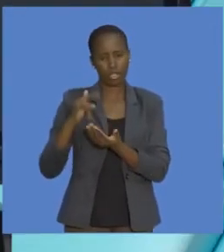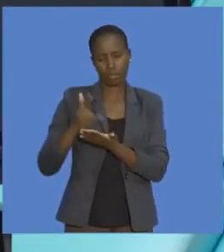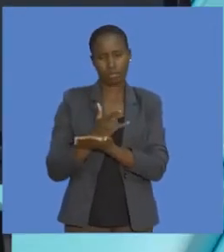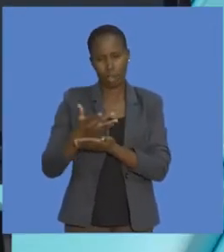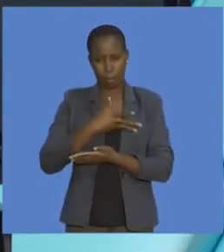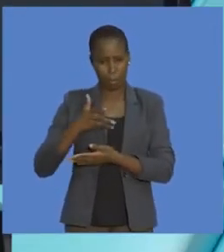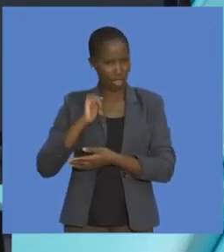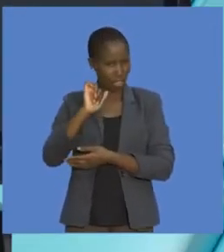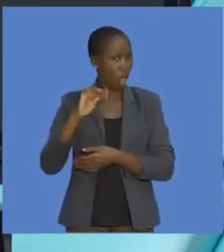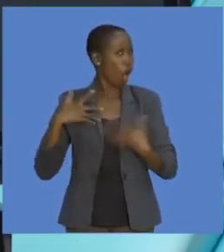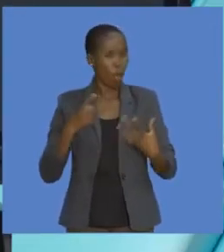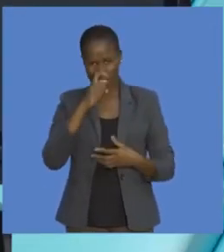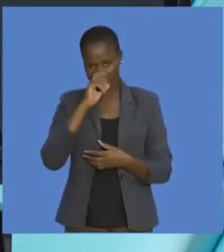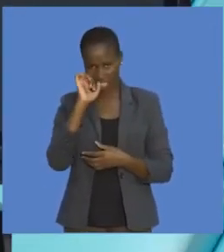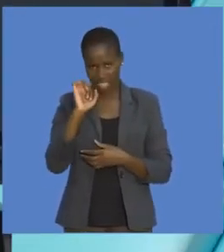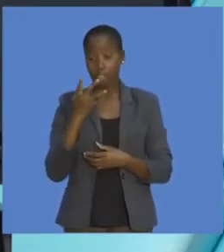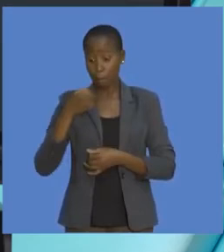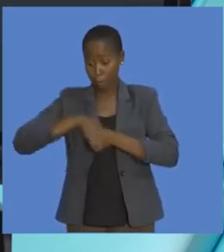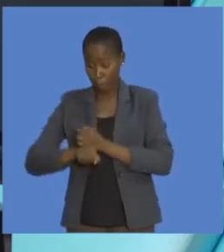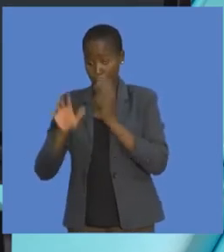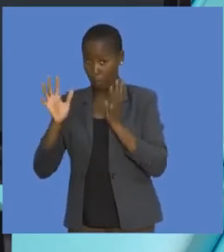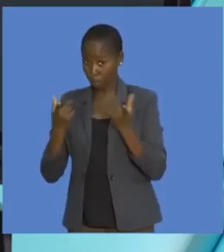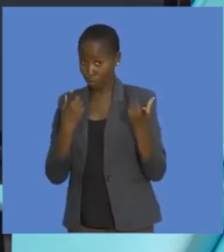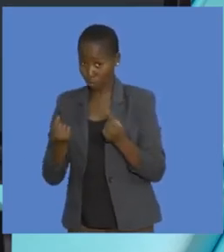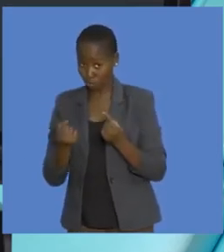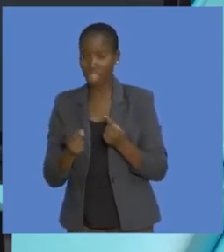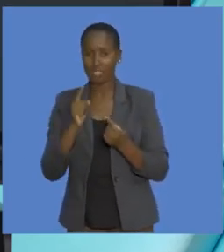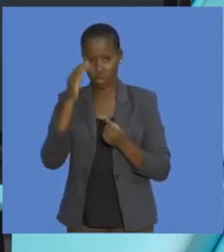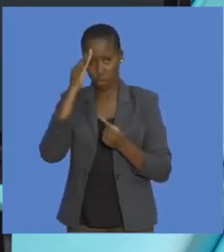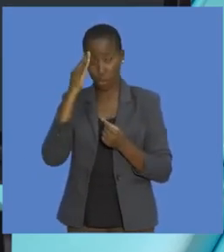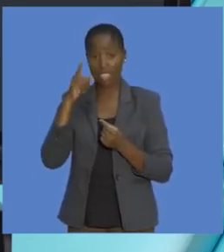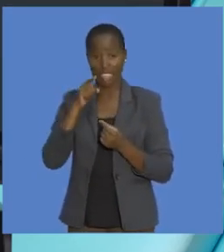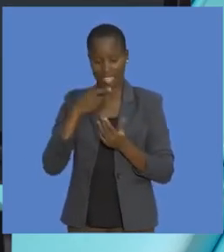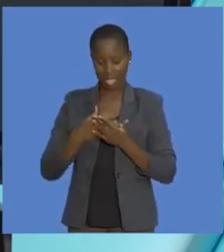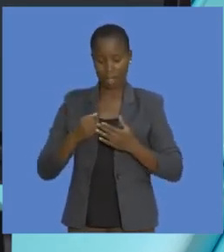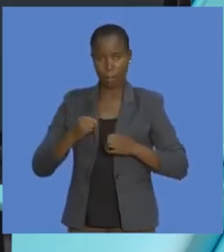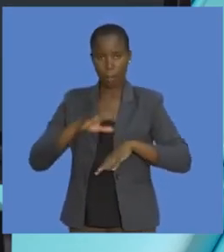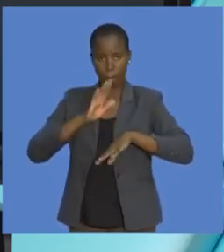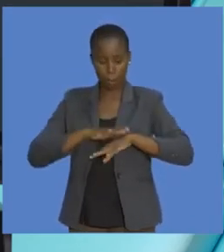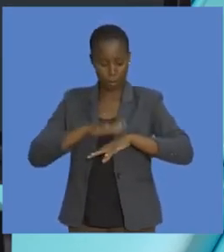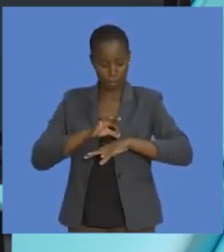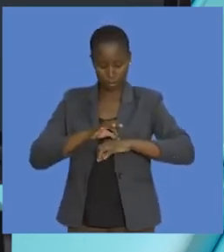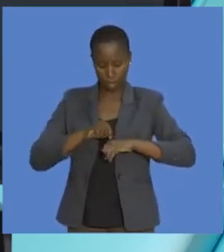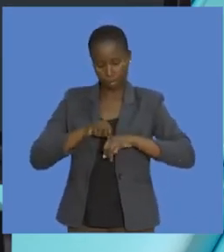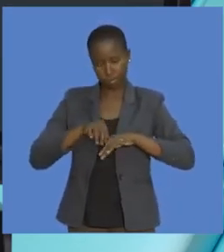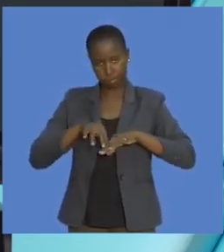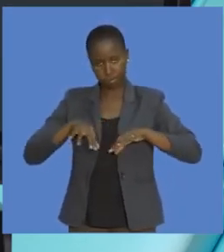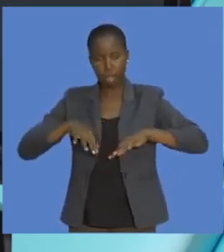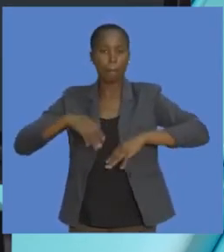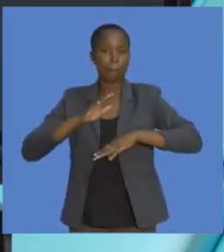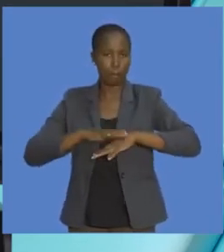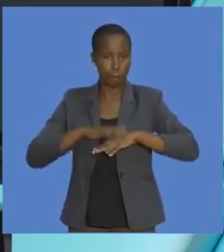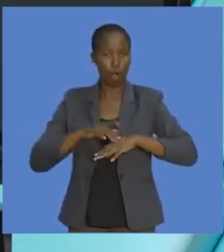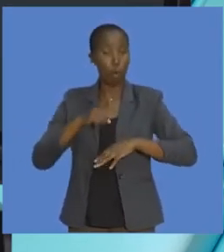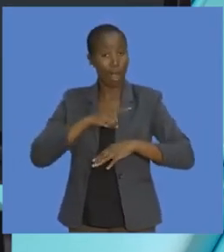babies, you would know that the intensity of the contraction increases. And that's because as the process of the baby